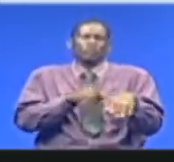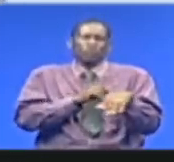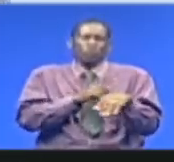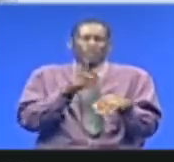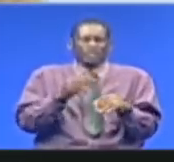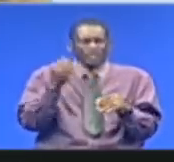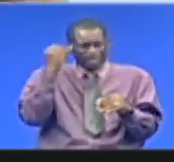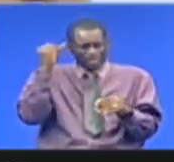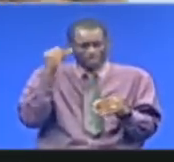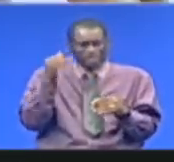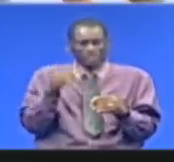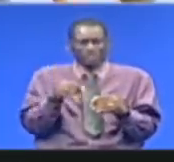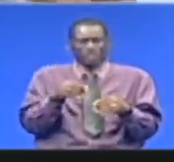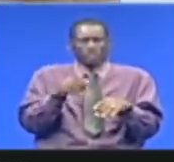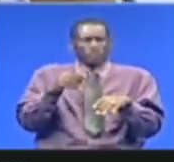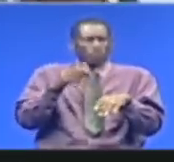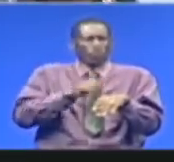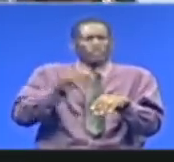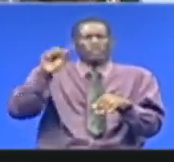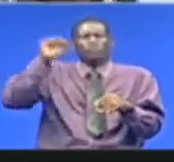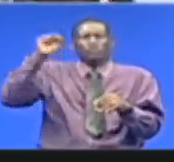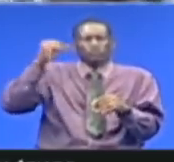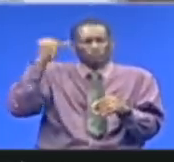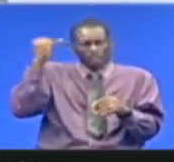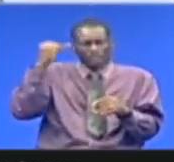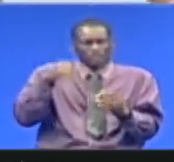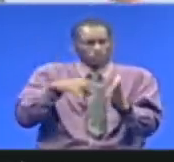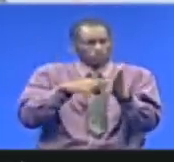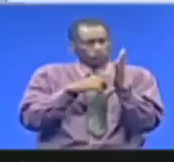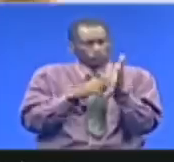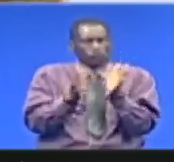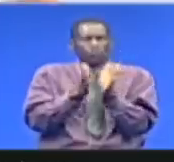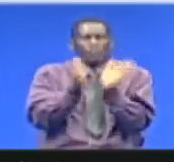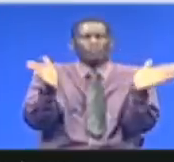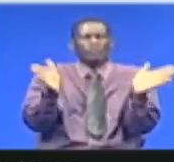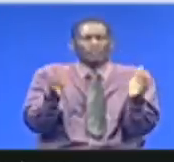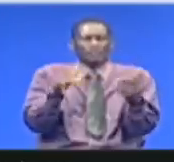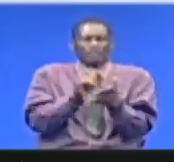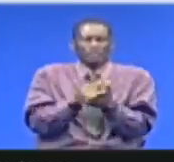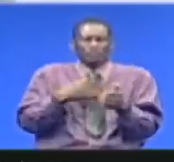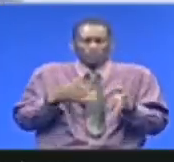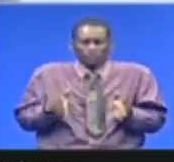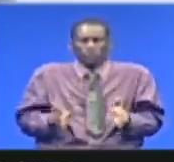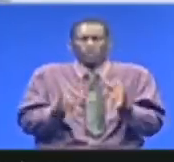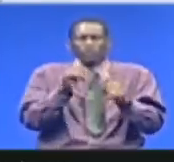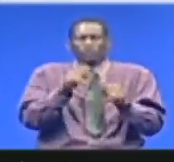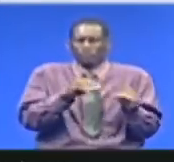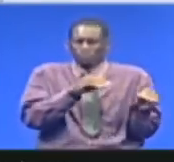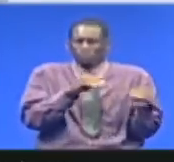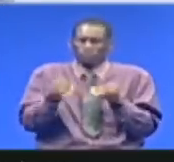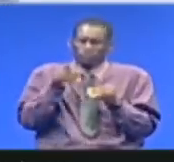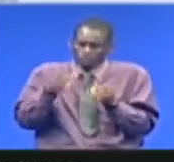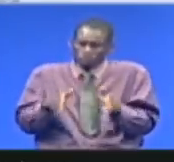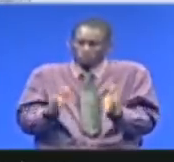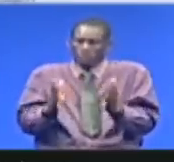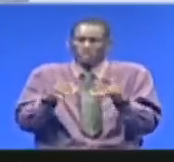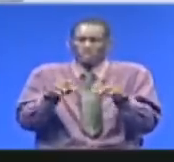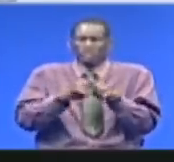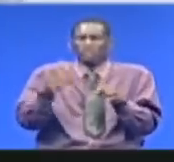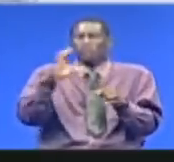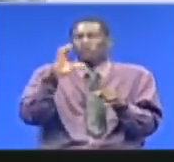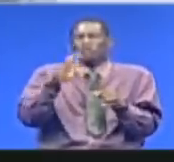perception, political perceptions show publicly that there's a direction we are getting to, even citizens at the